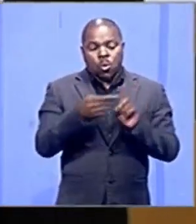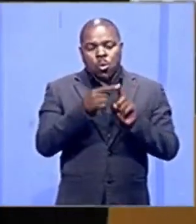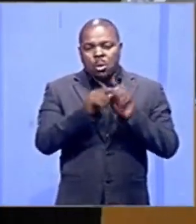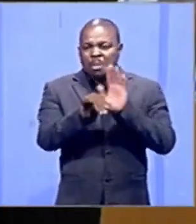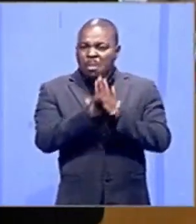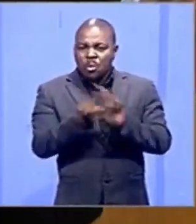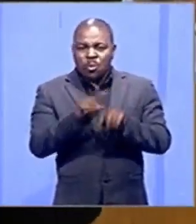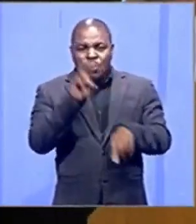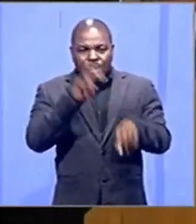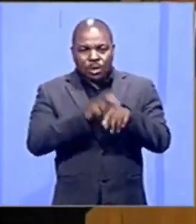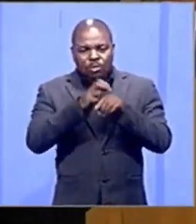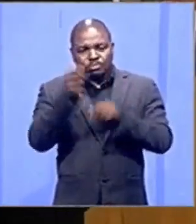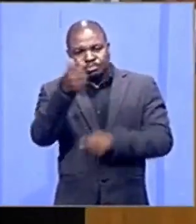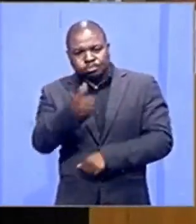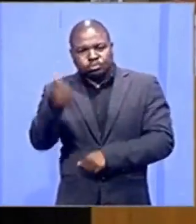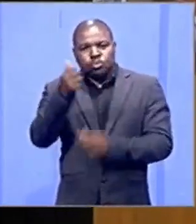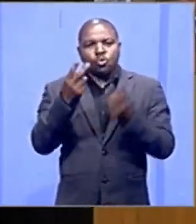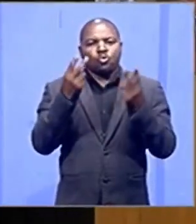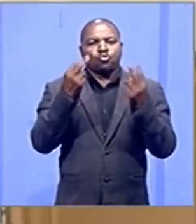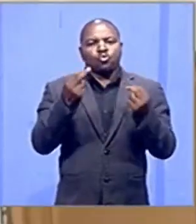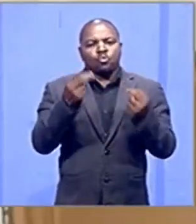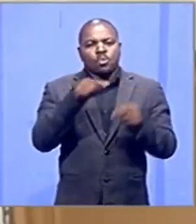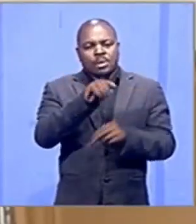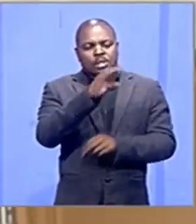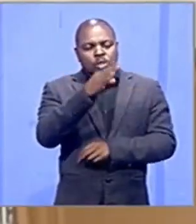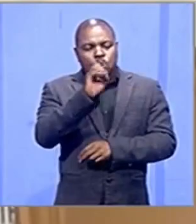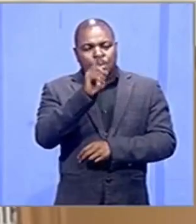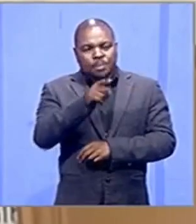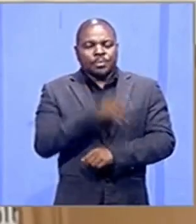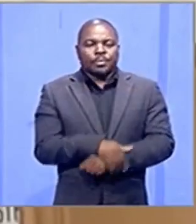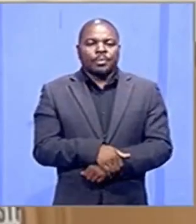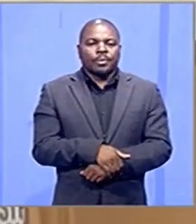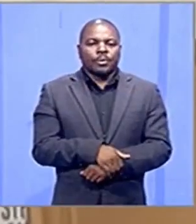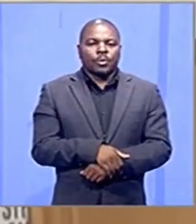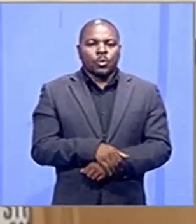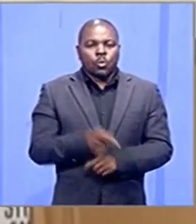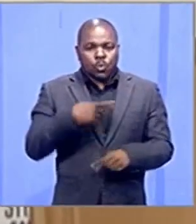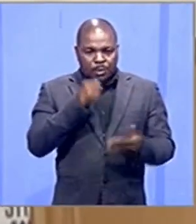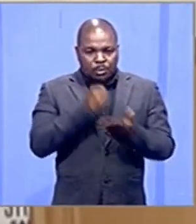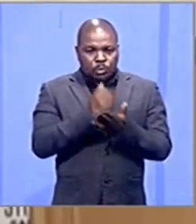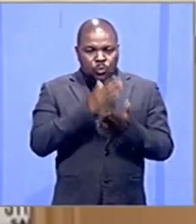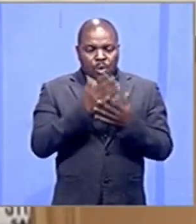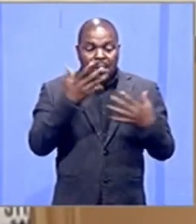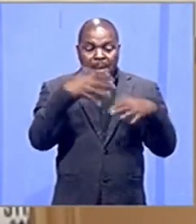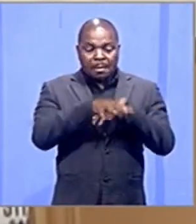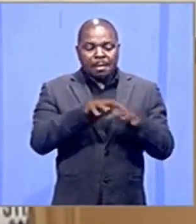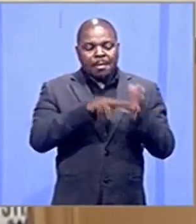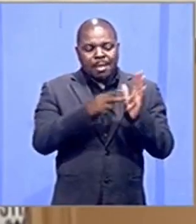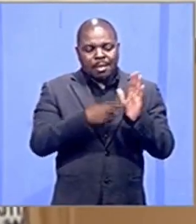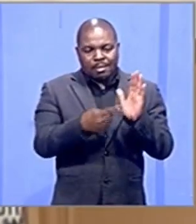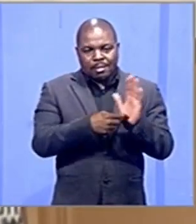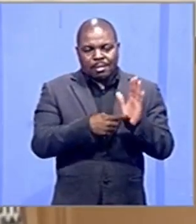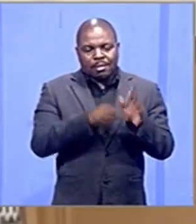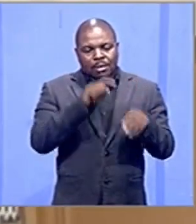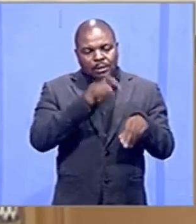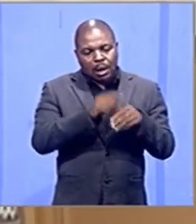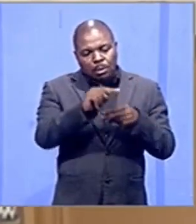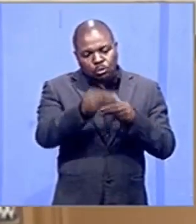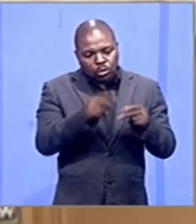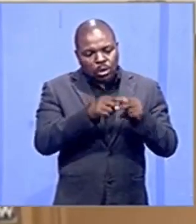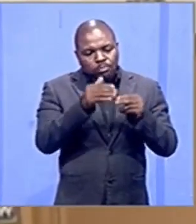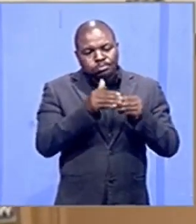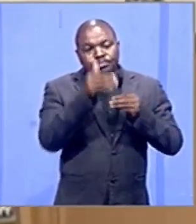thape mokhudutshamagamogolo yo mongwe. We are going to make sure that we have our implementation plan, short-term and